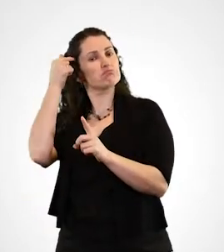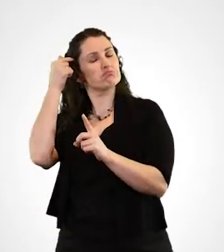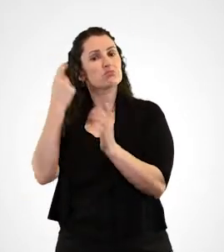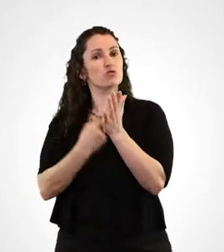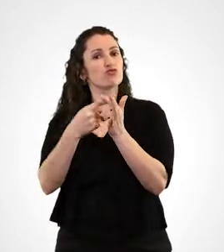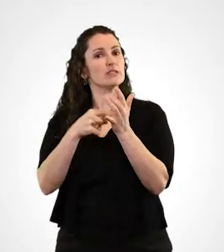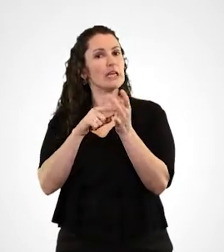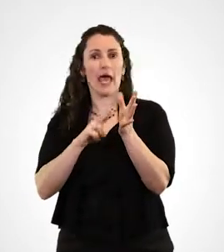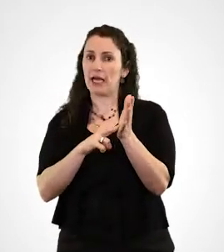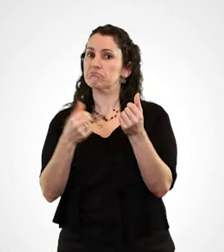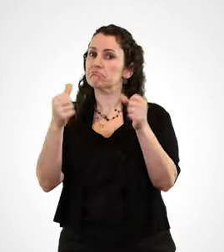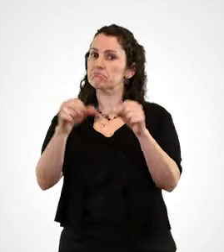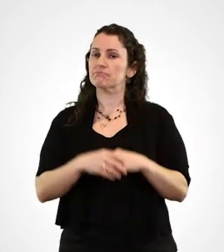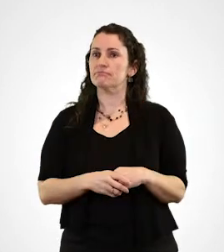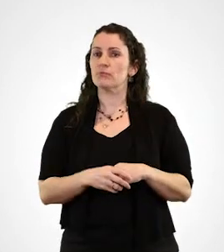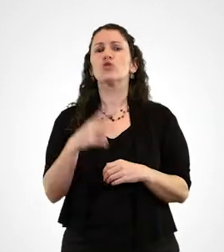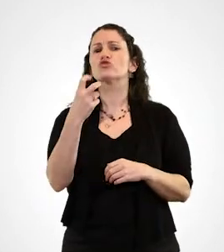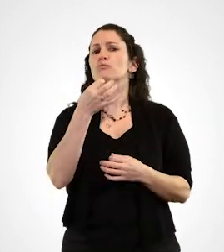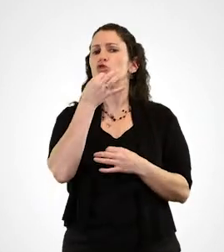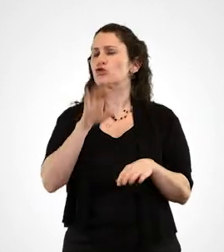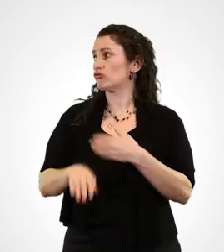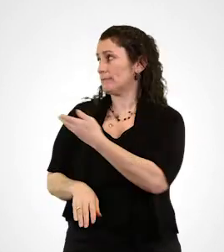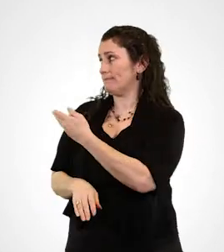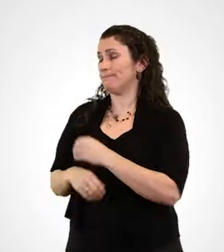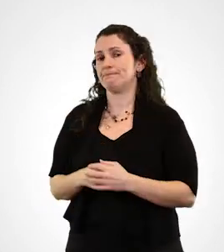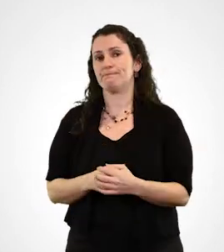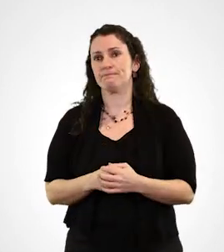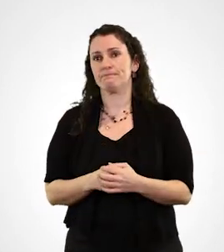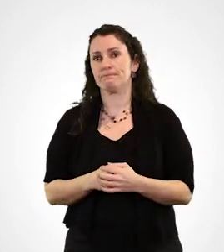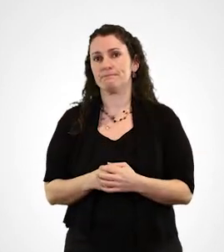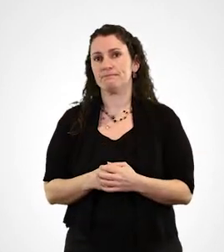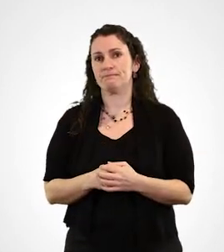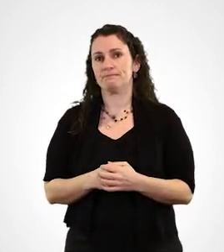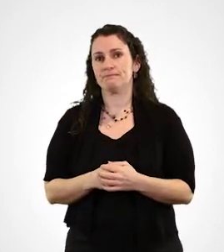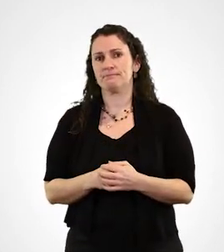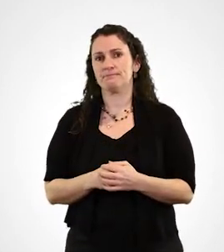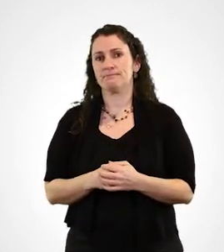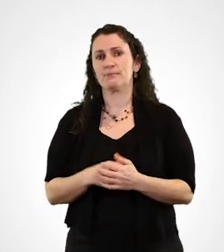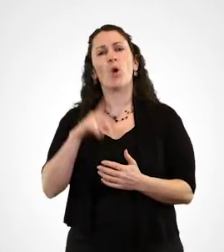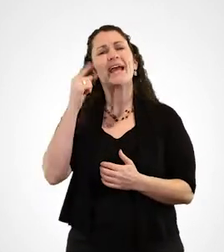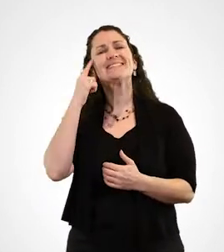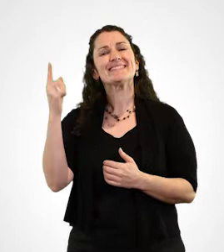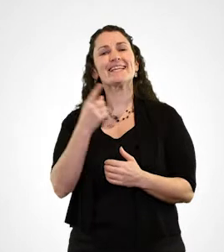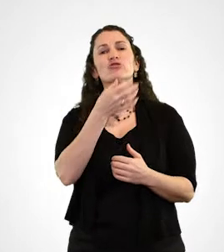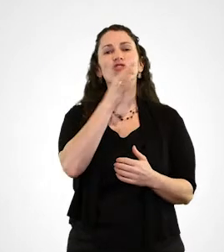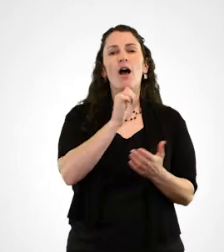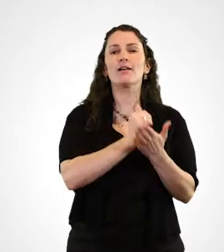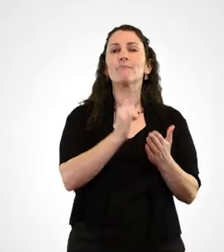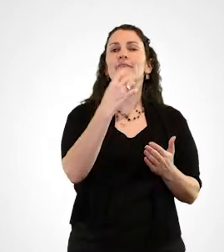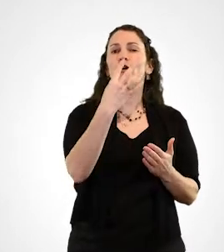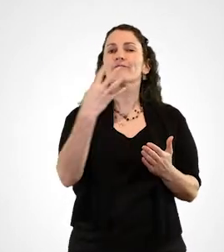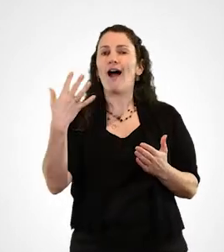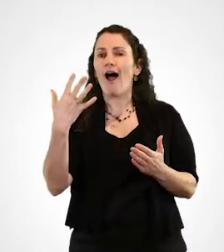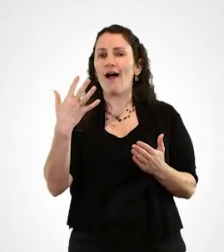words. Here are the results for the other 2 children. You can see for them the baselines are rather long. They were a